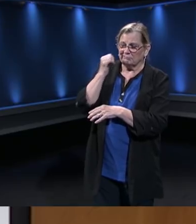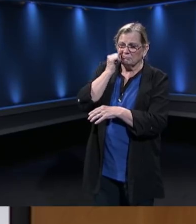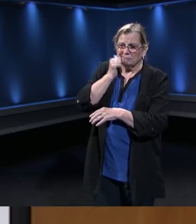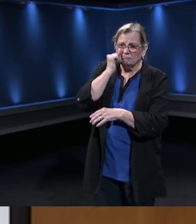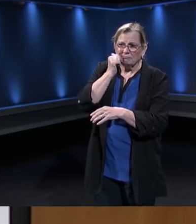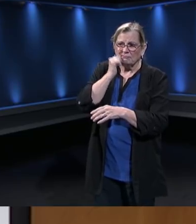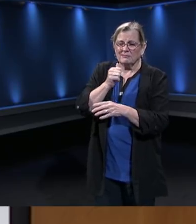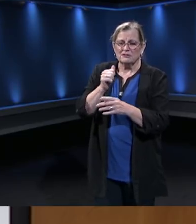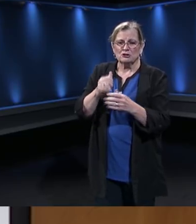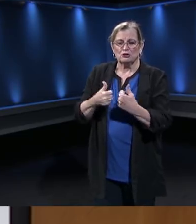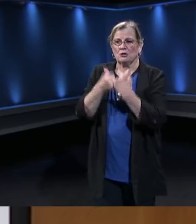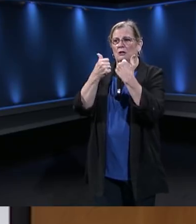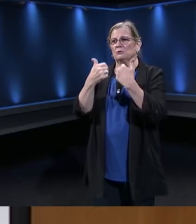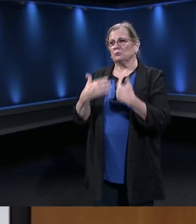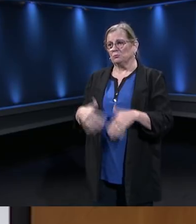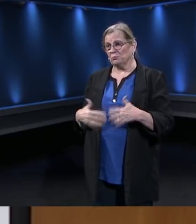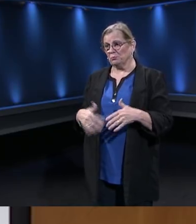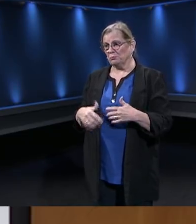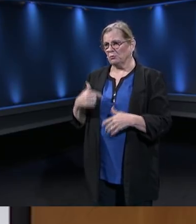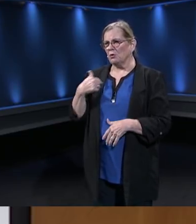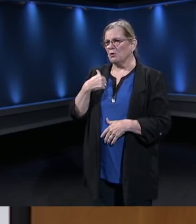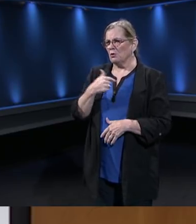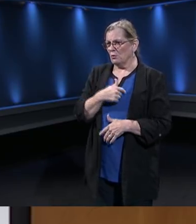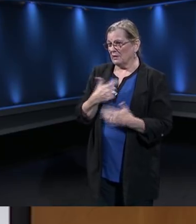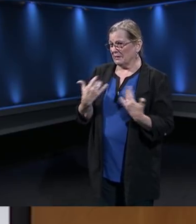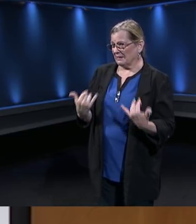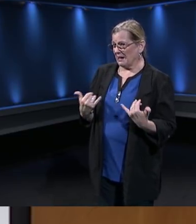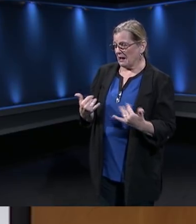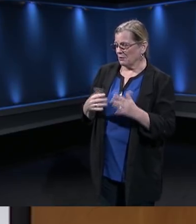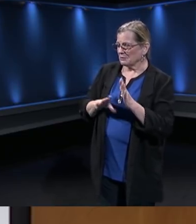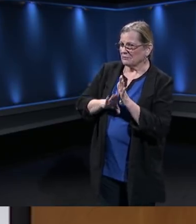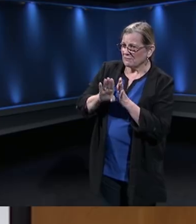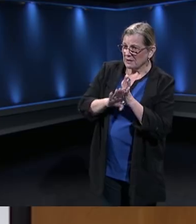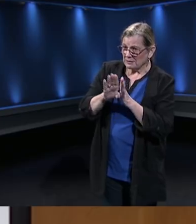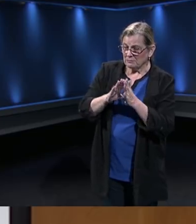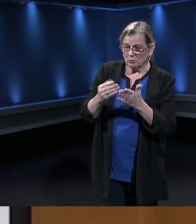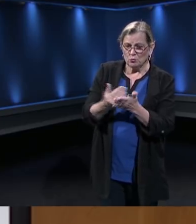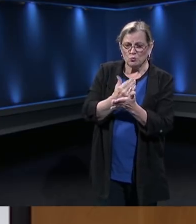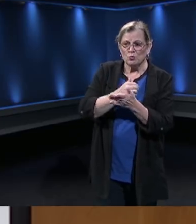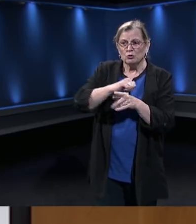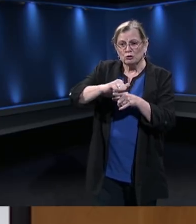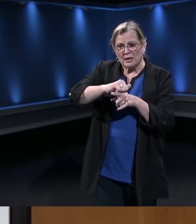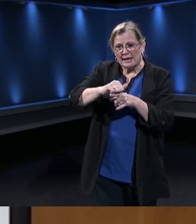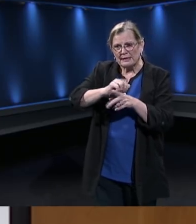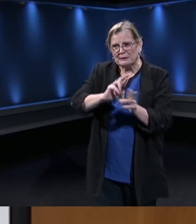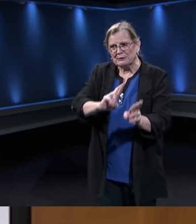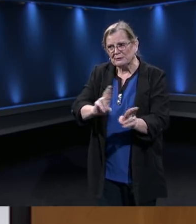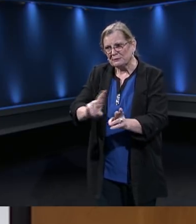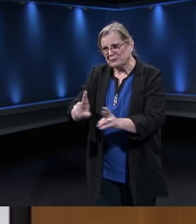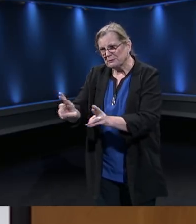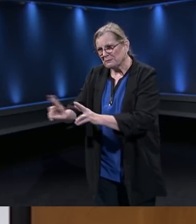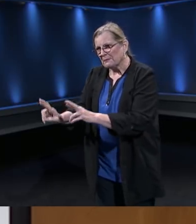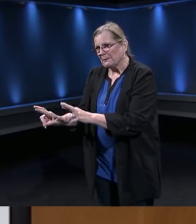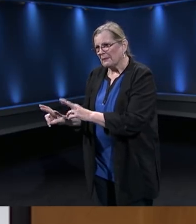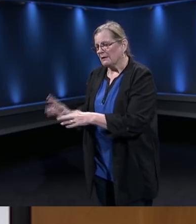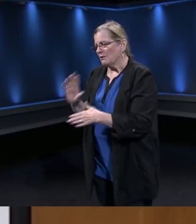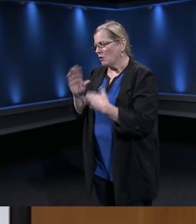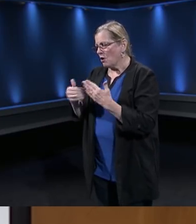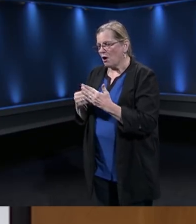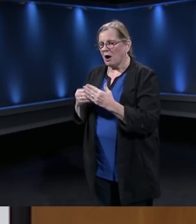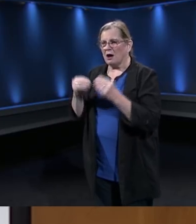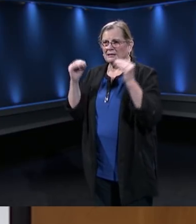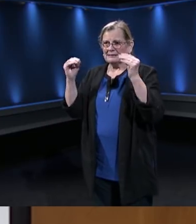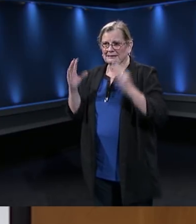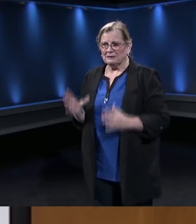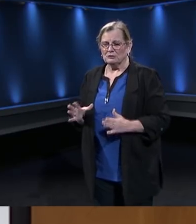So we are developing new trainings. We have developed new trainings for our staff that are returning to school